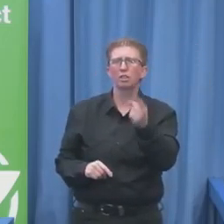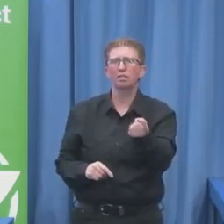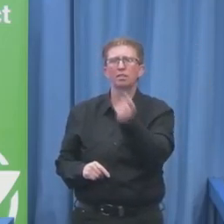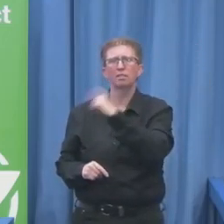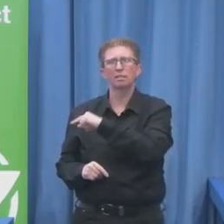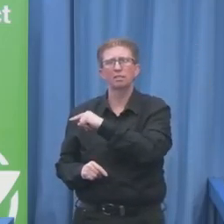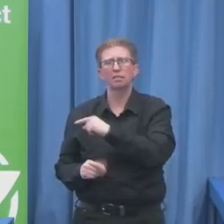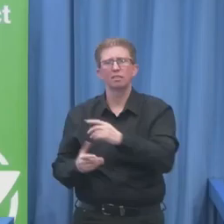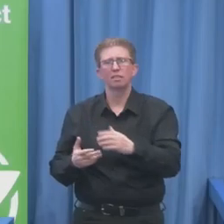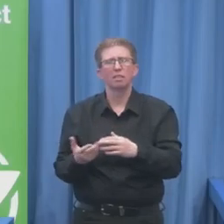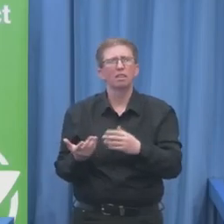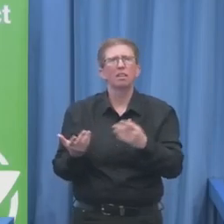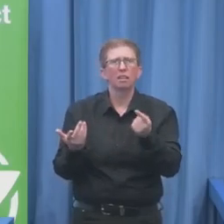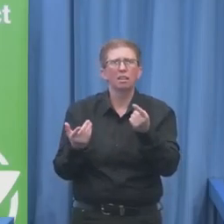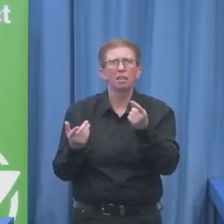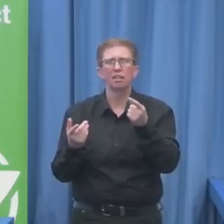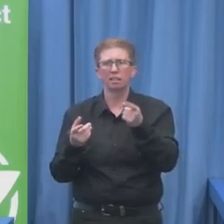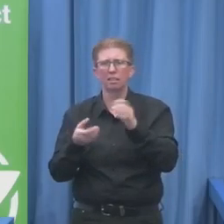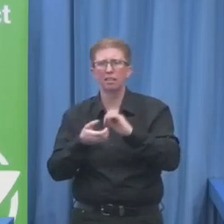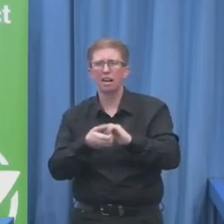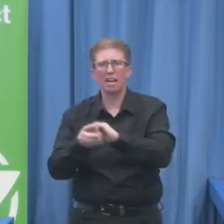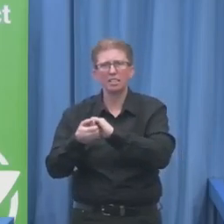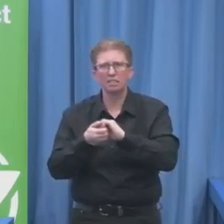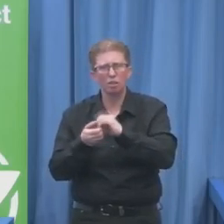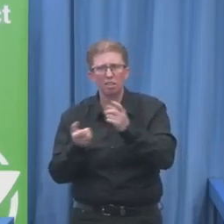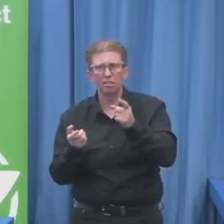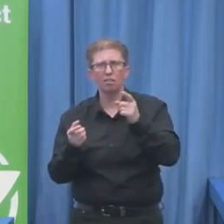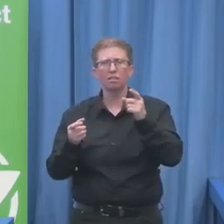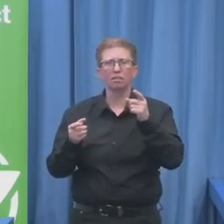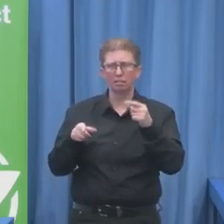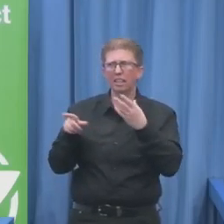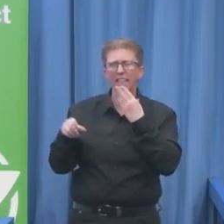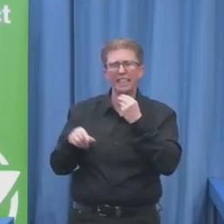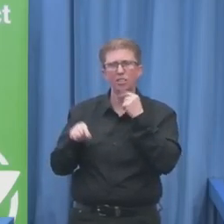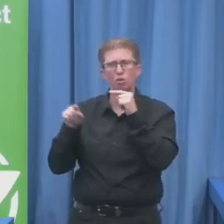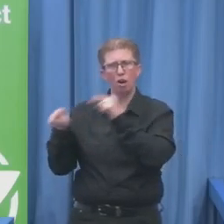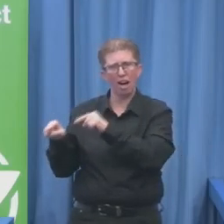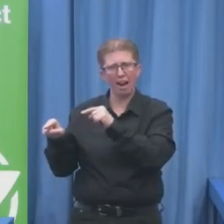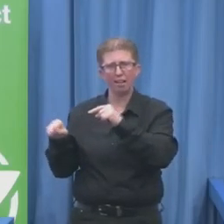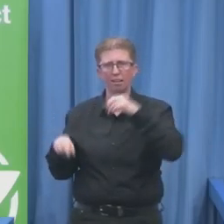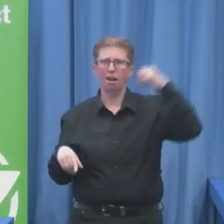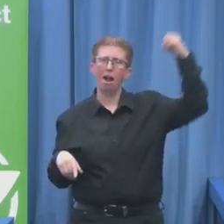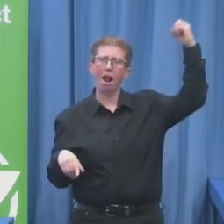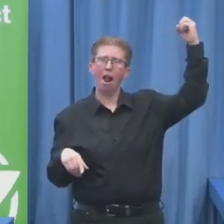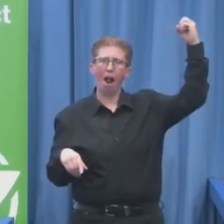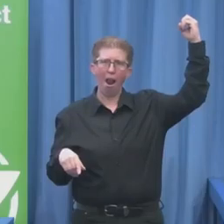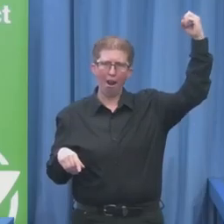How do they then cope with it when they transition to a regular position where the workload is not just enough?